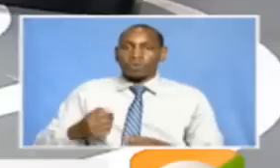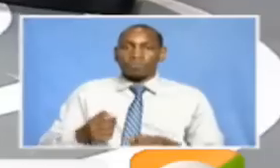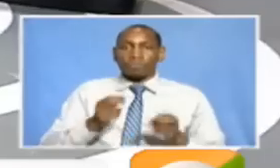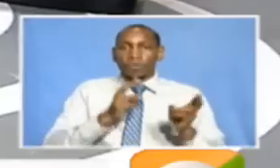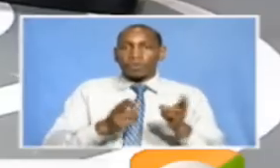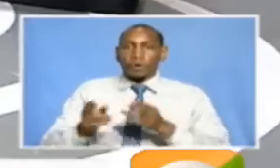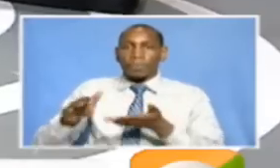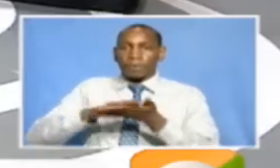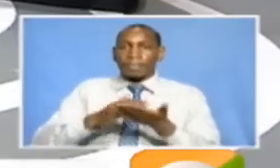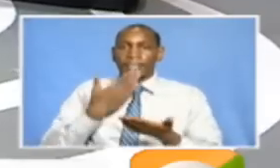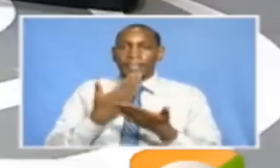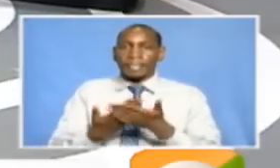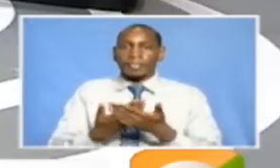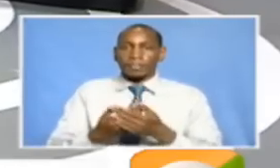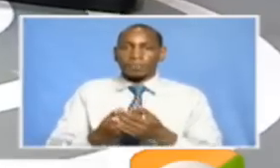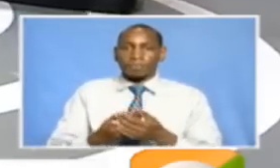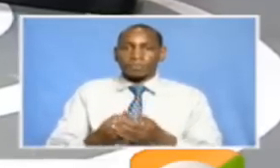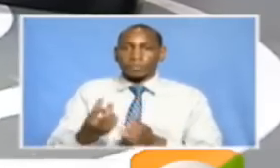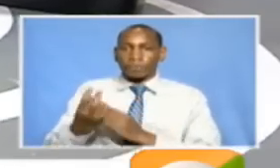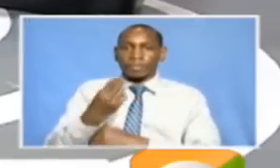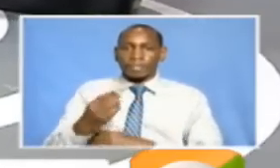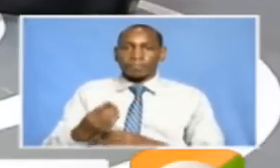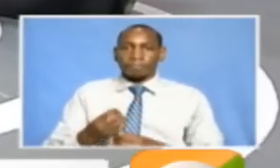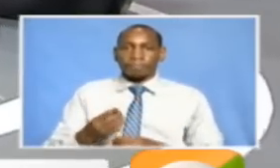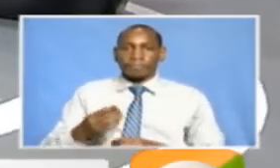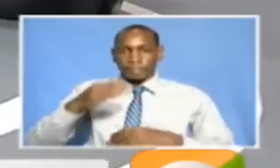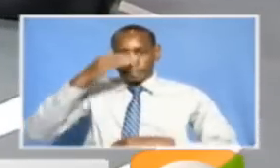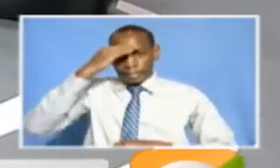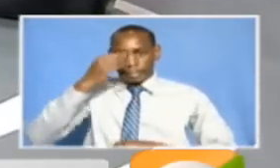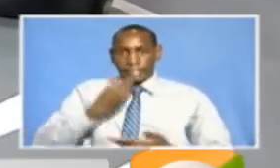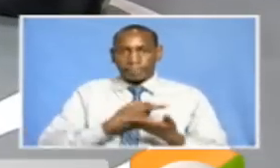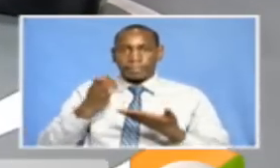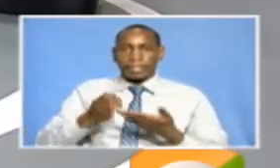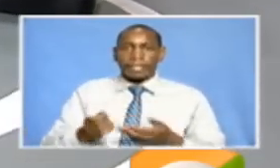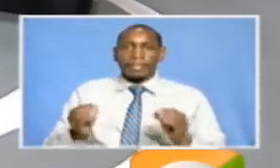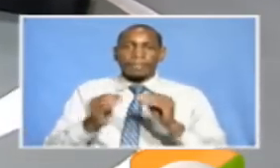That does it for Citizen Weekend. I'll see you again tomorrow on Sunday Live. Have a good night.